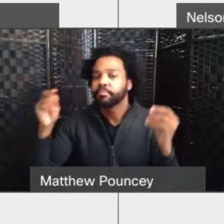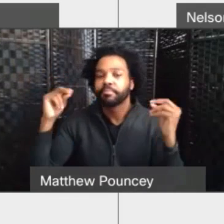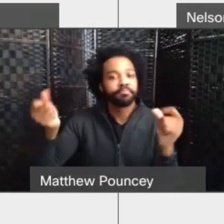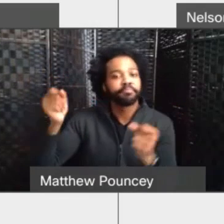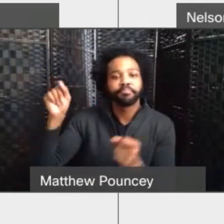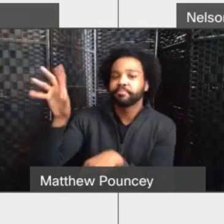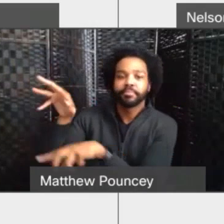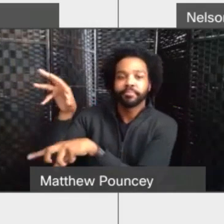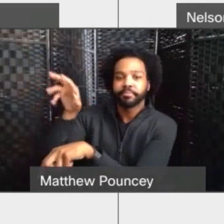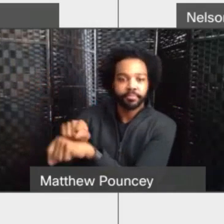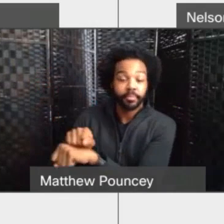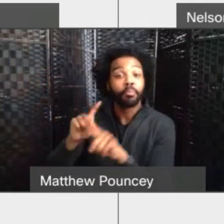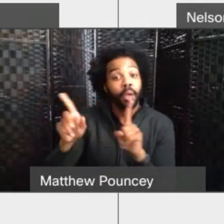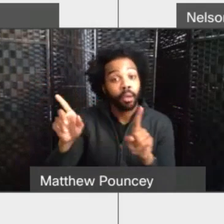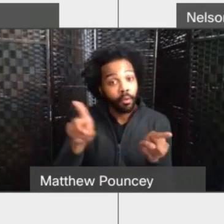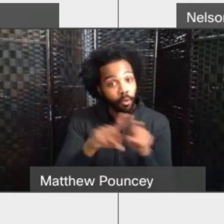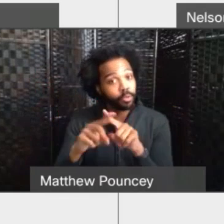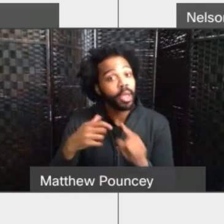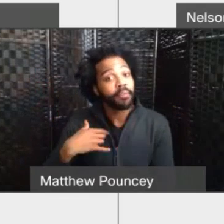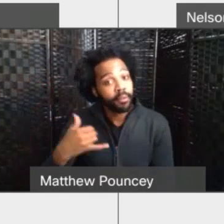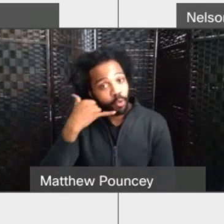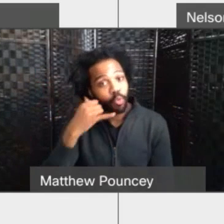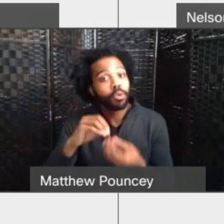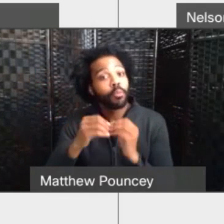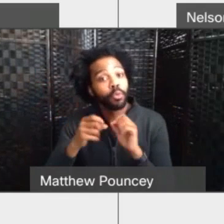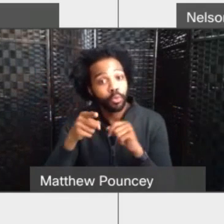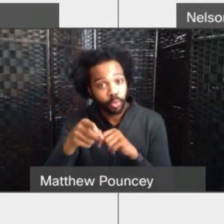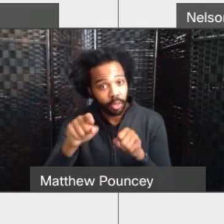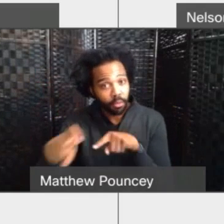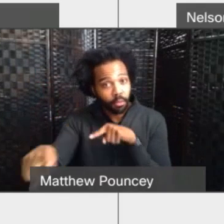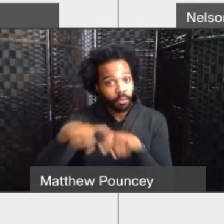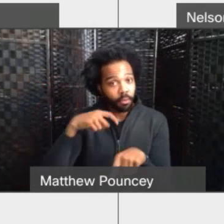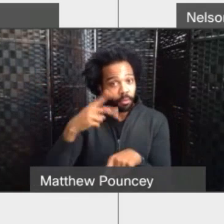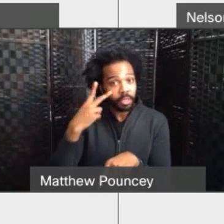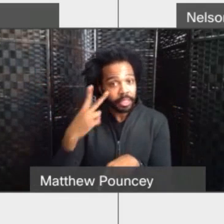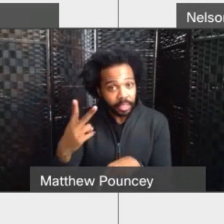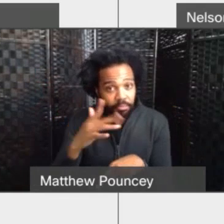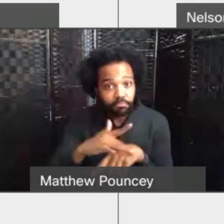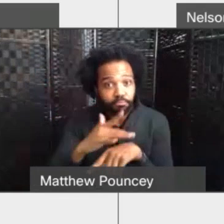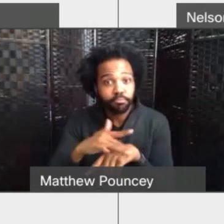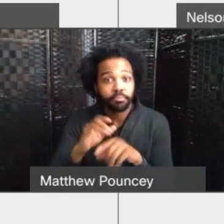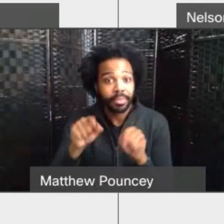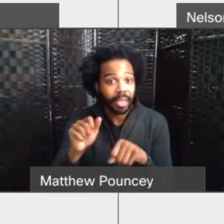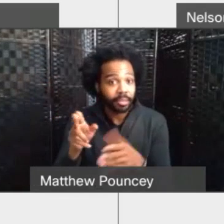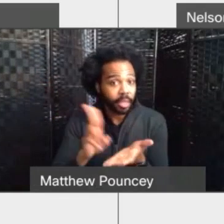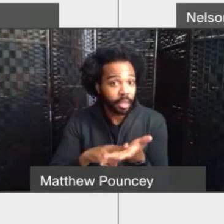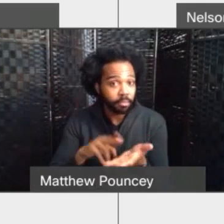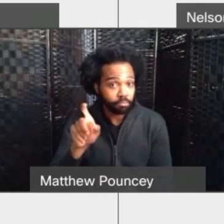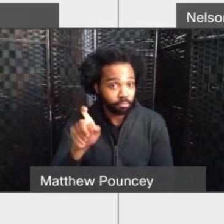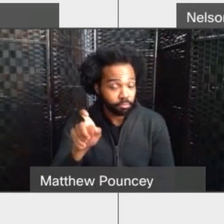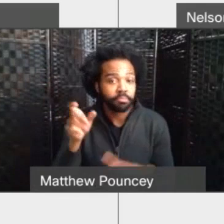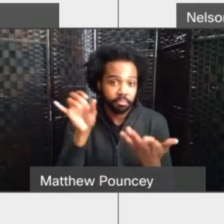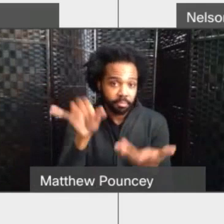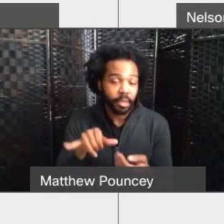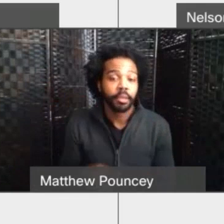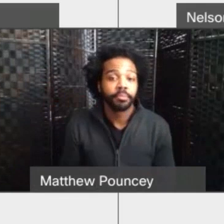number there that you can call to try to get in and see if you can sign up that way also. And